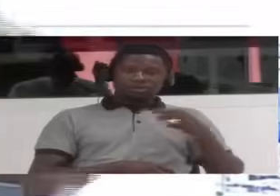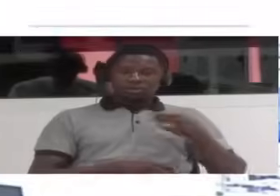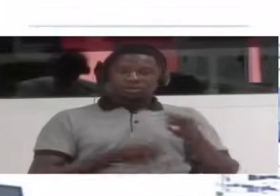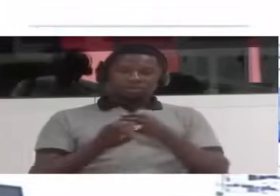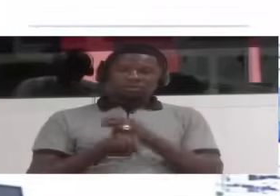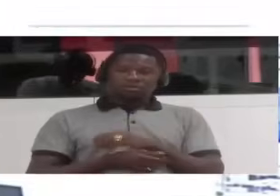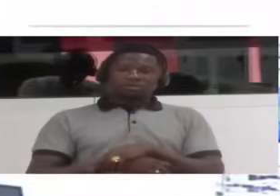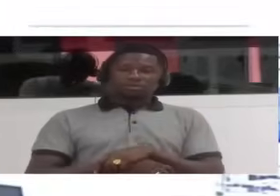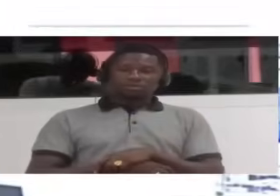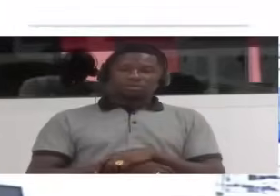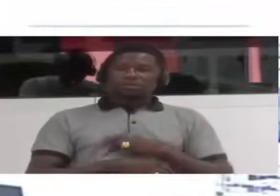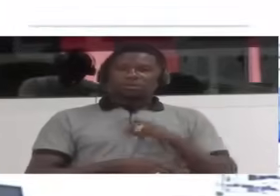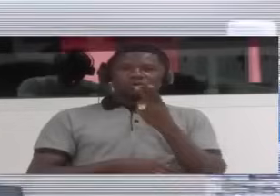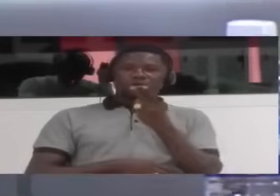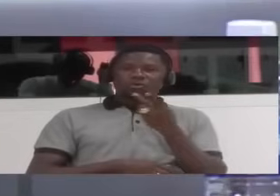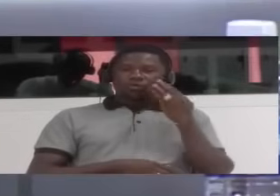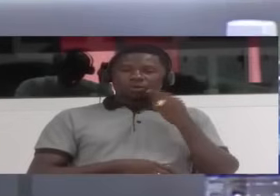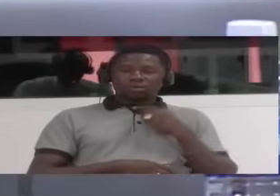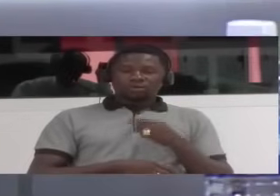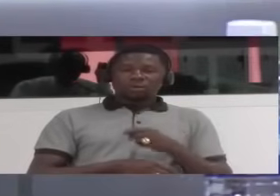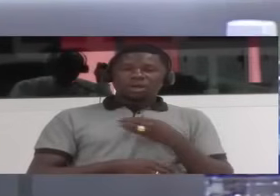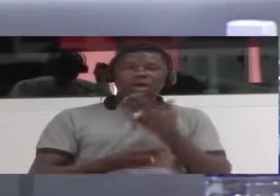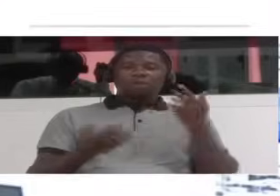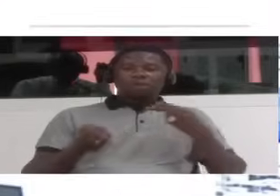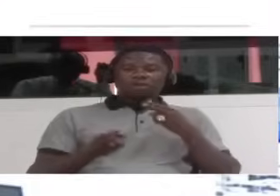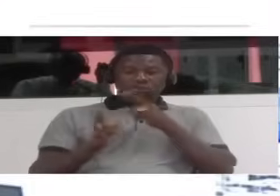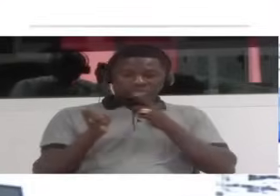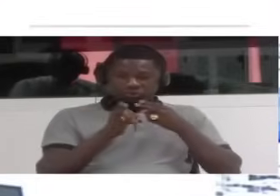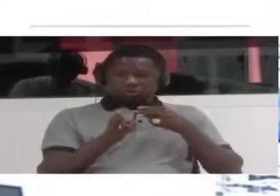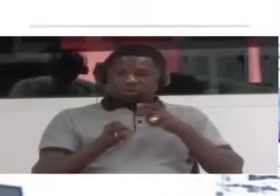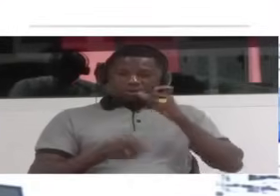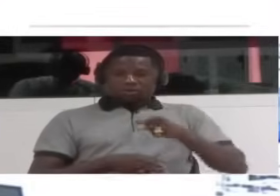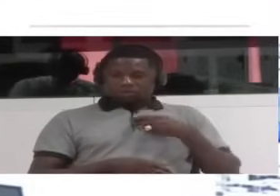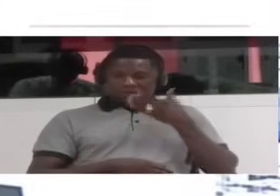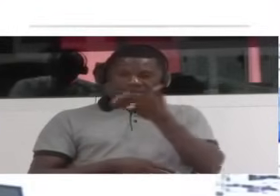fire. How many shooters were there? Two shooters.